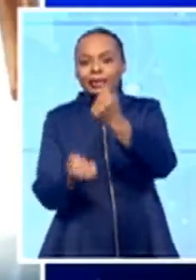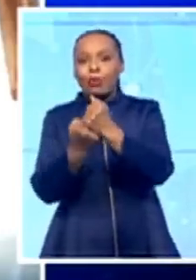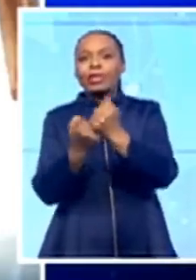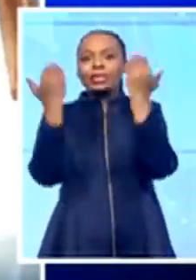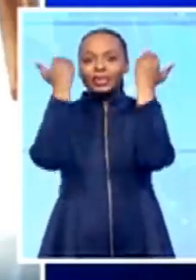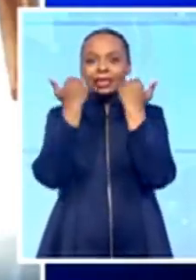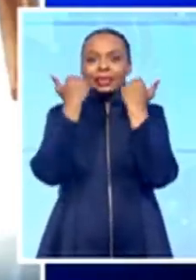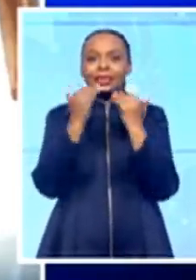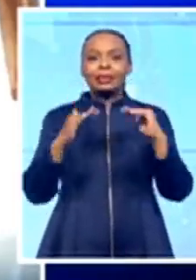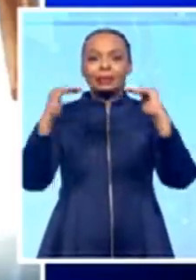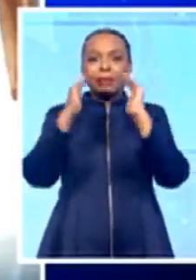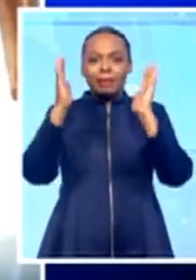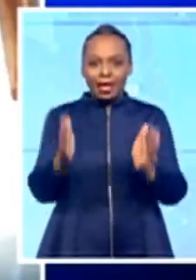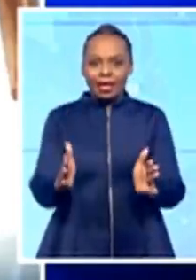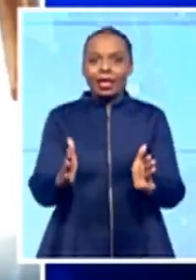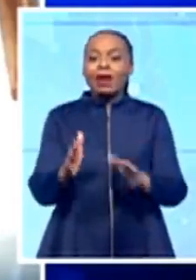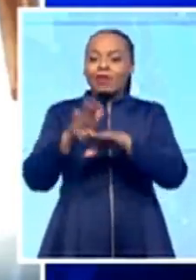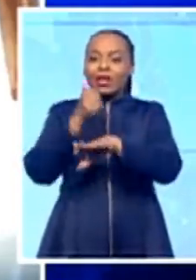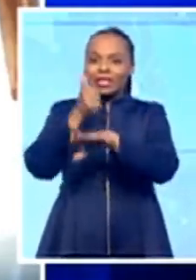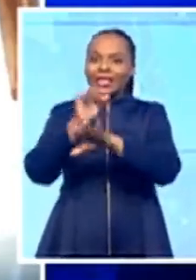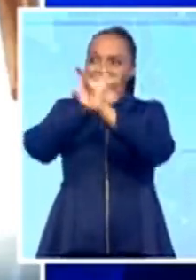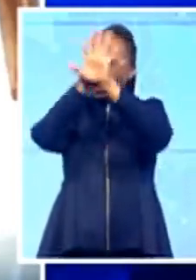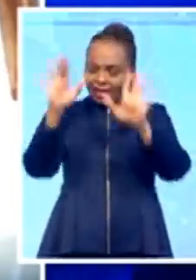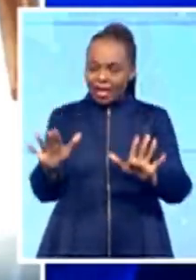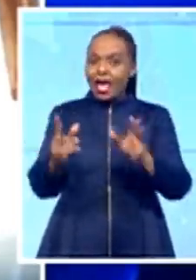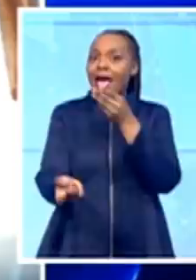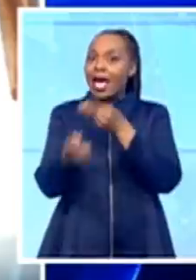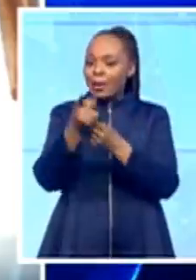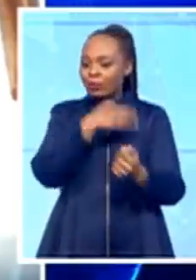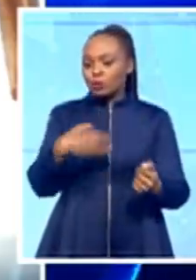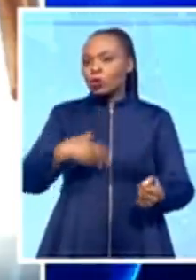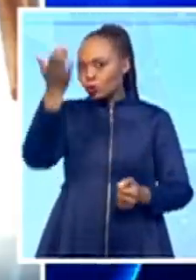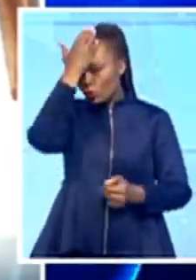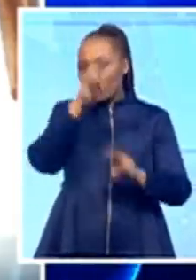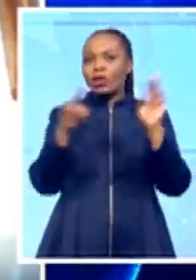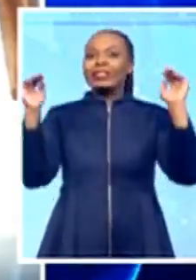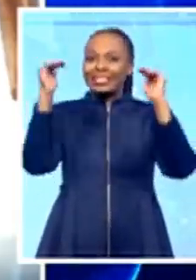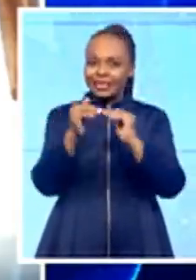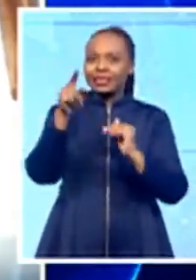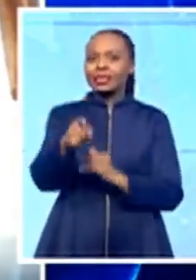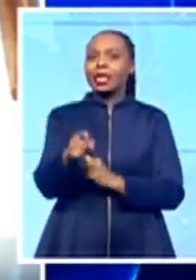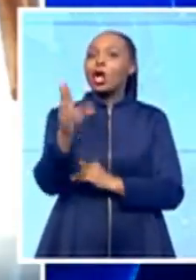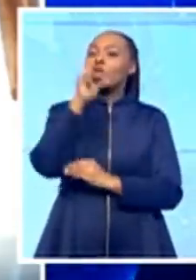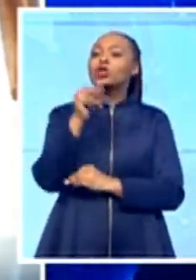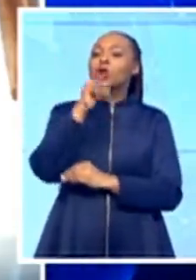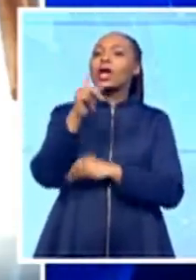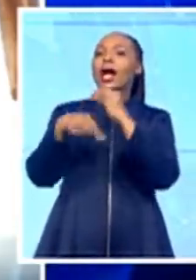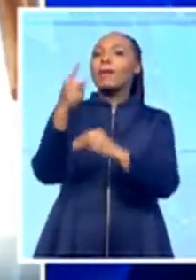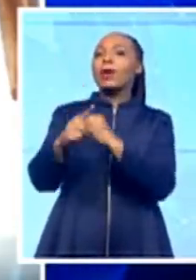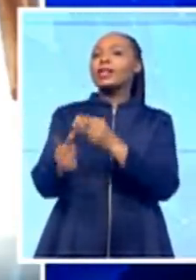justice. The foundation thinks it's not justice to be talking about what's happening to the economic situation of those